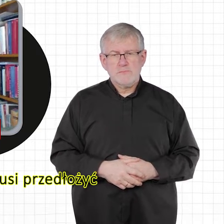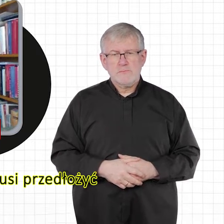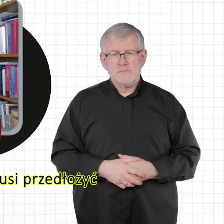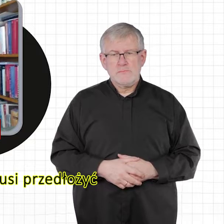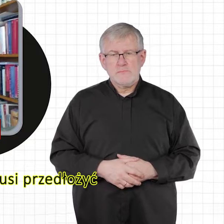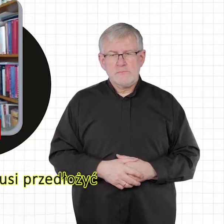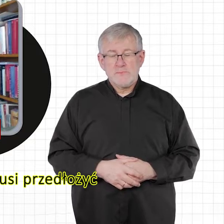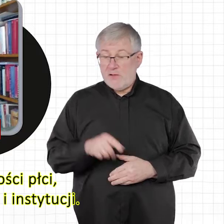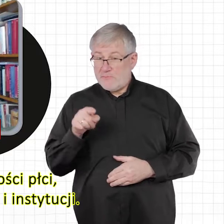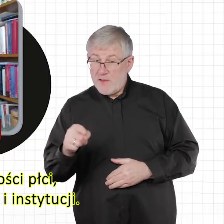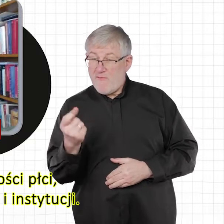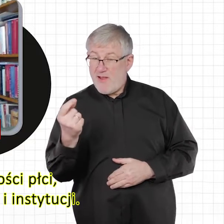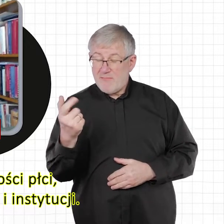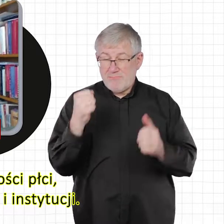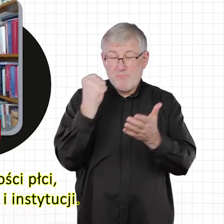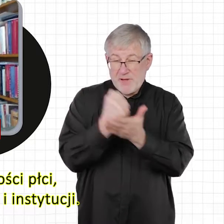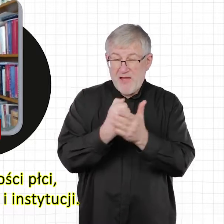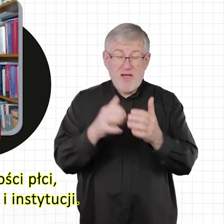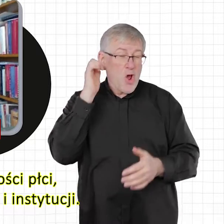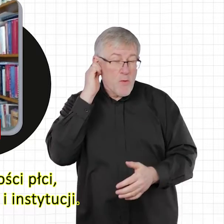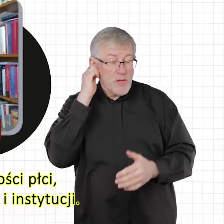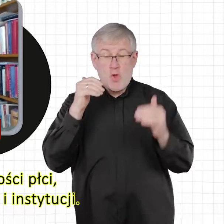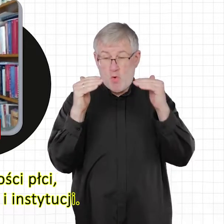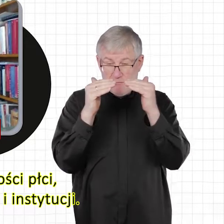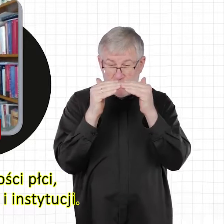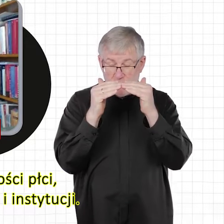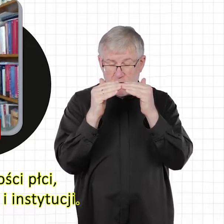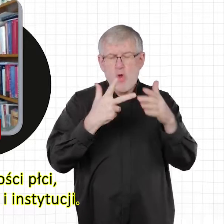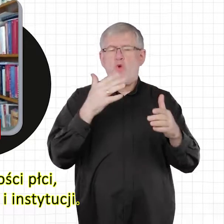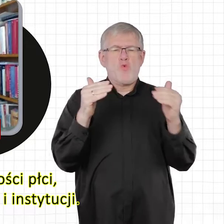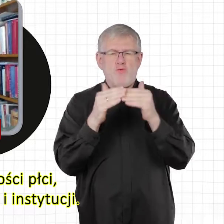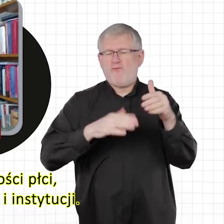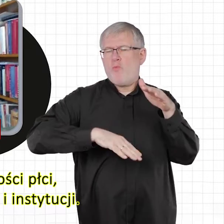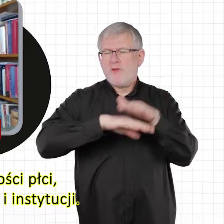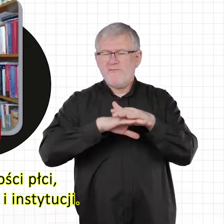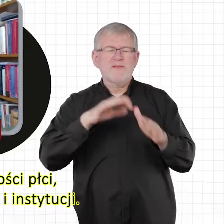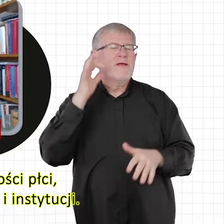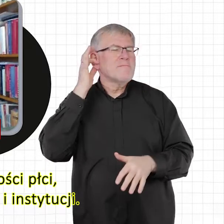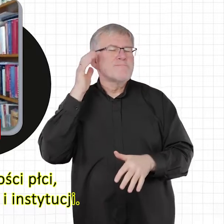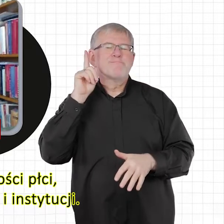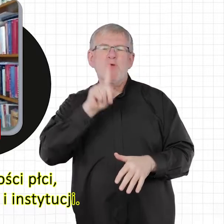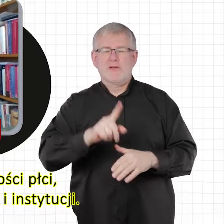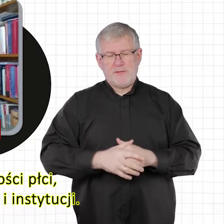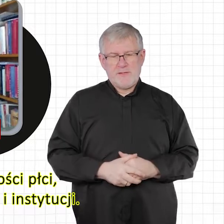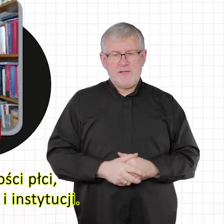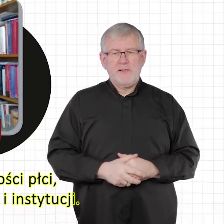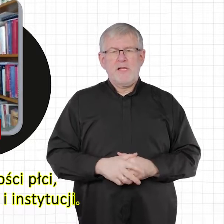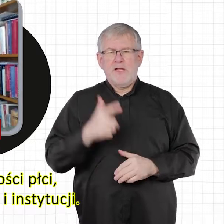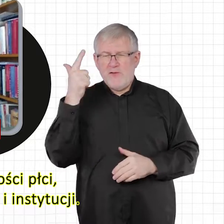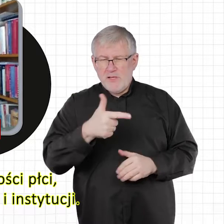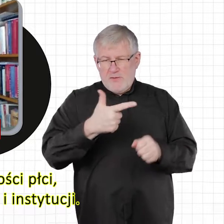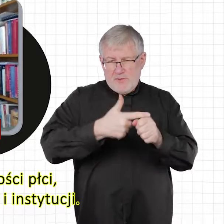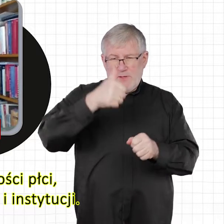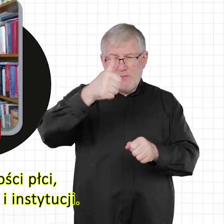parliamentary resolution on a 4-year gender equality action plan after having received proposals from the relevant ministries